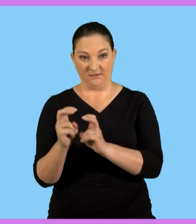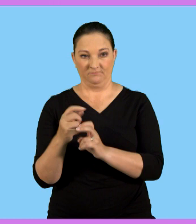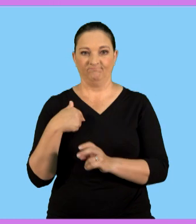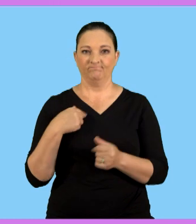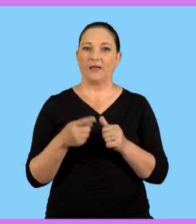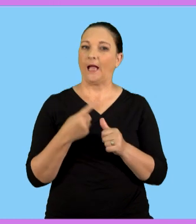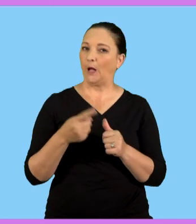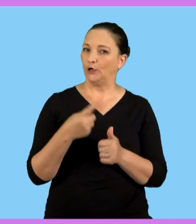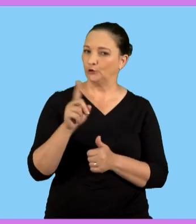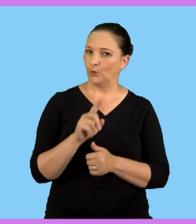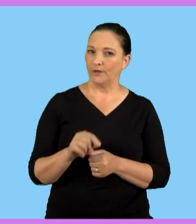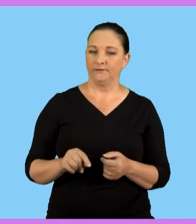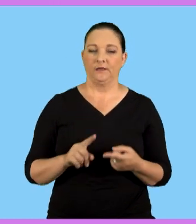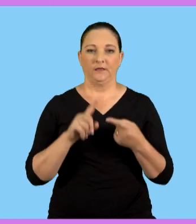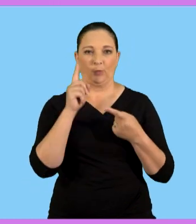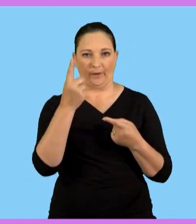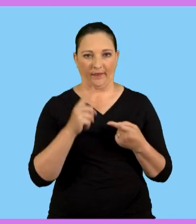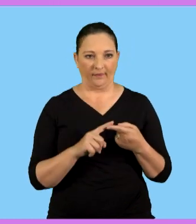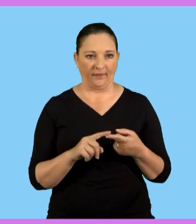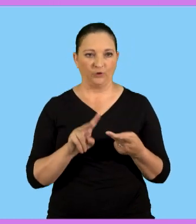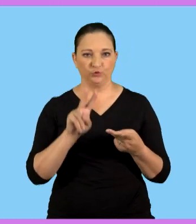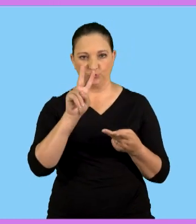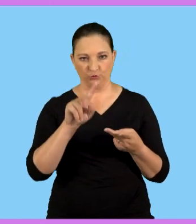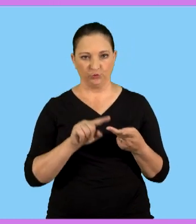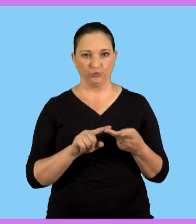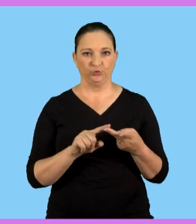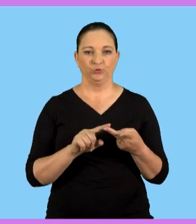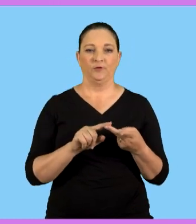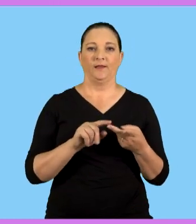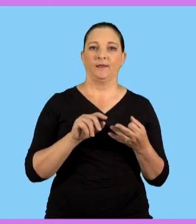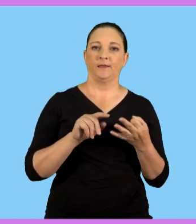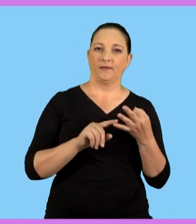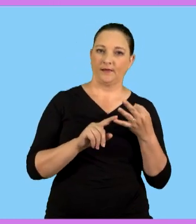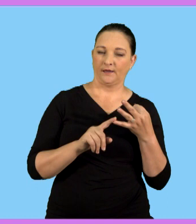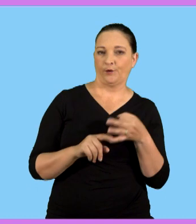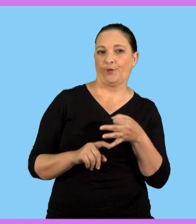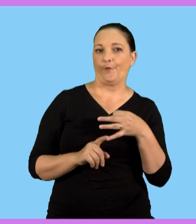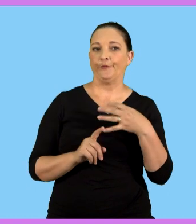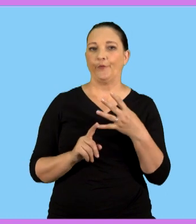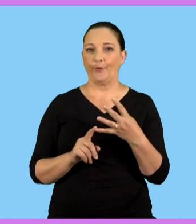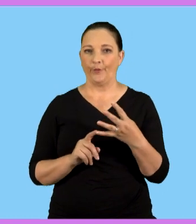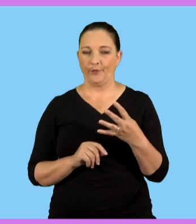1, 2, 3, 4,